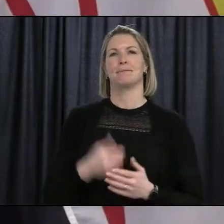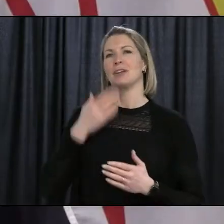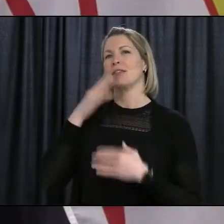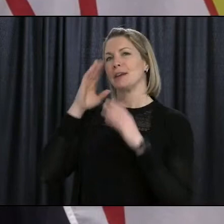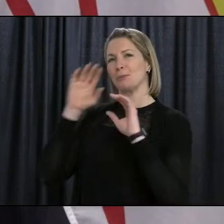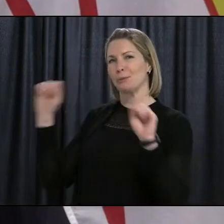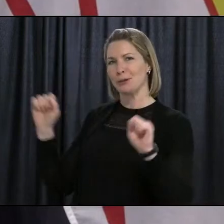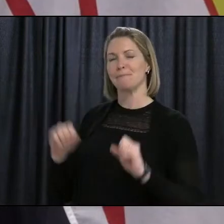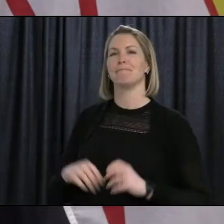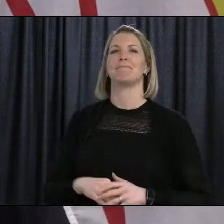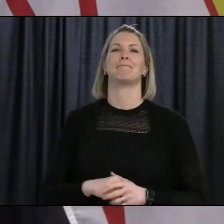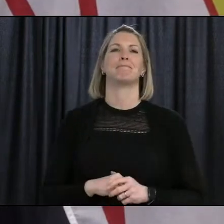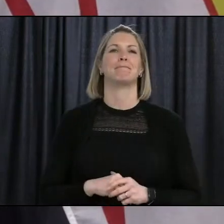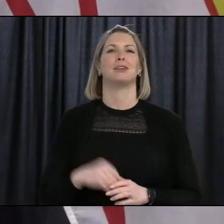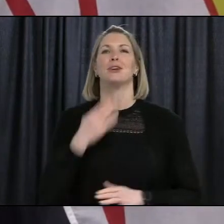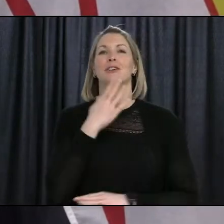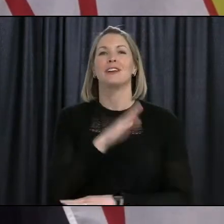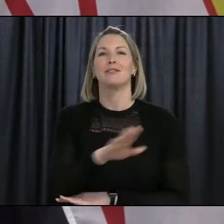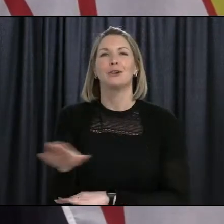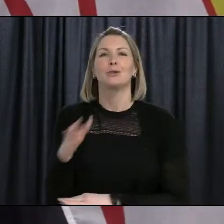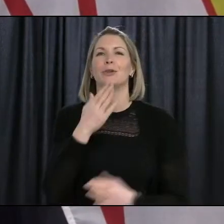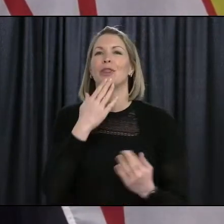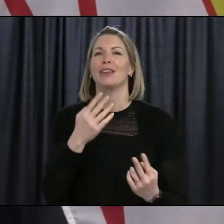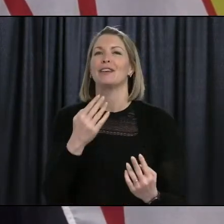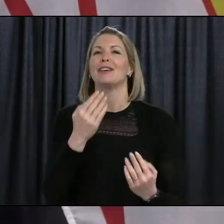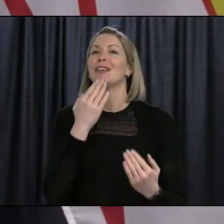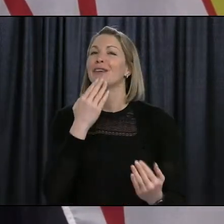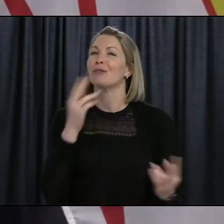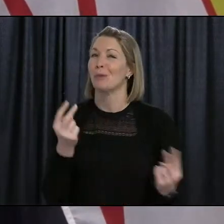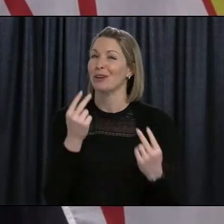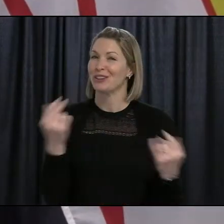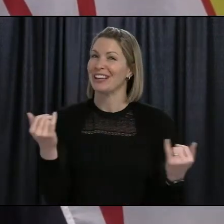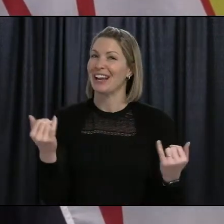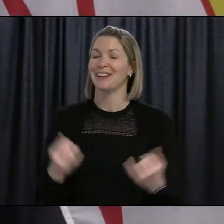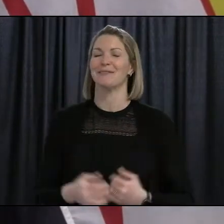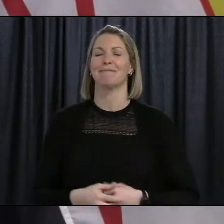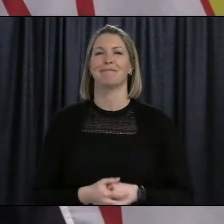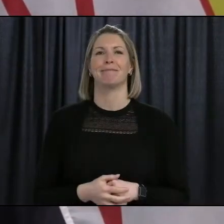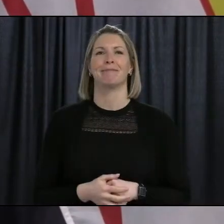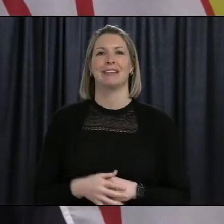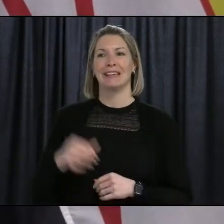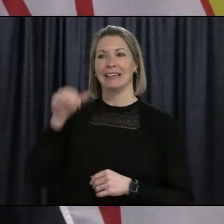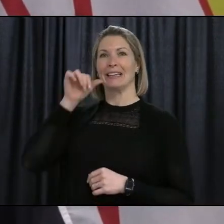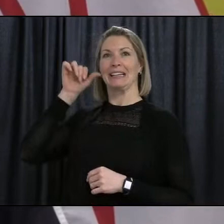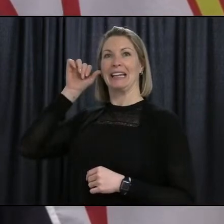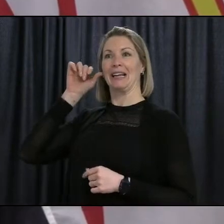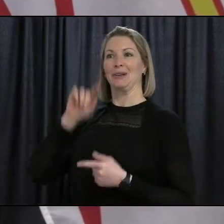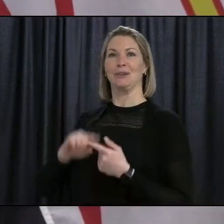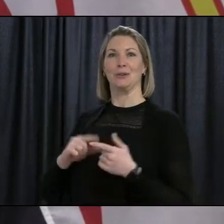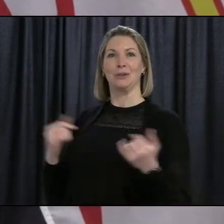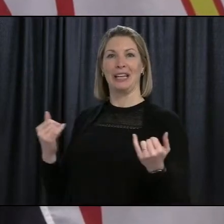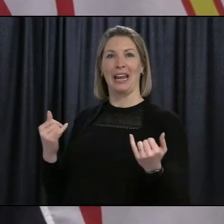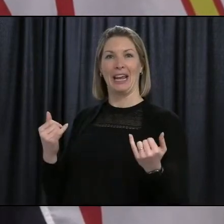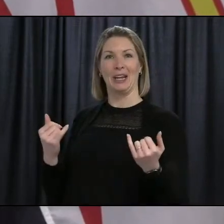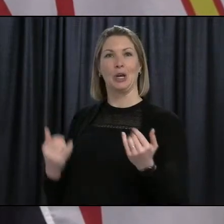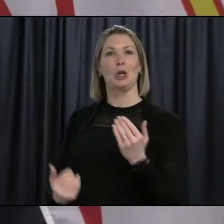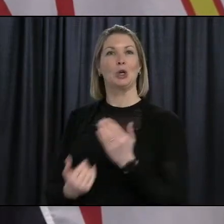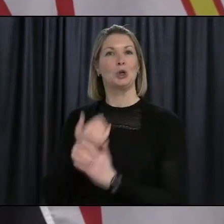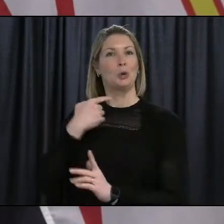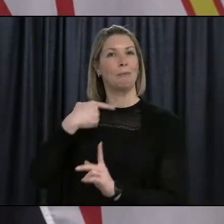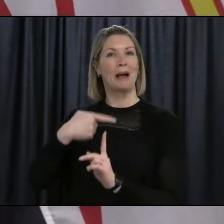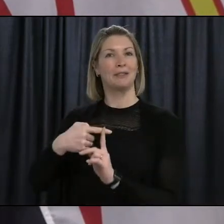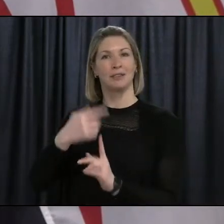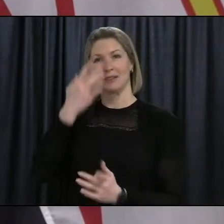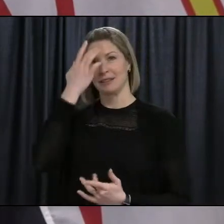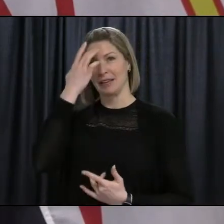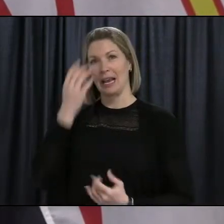Thank you, Premier. Good afternoon, everyone. Thanks for joining us today. Since the media advisory yesterday, we have